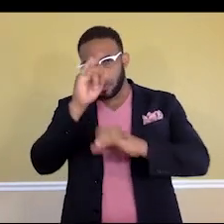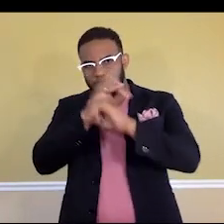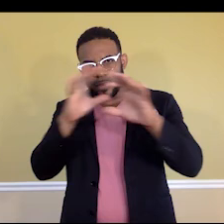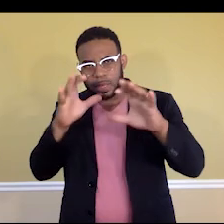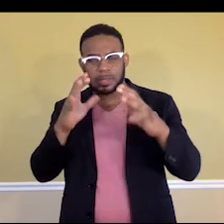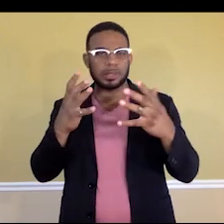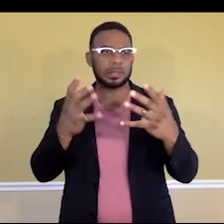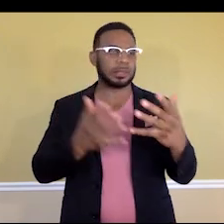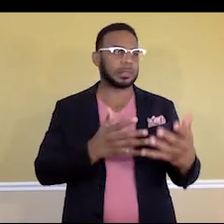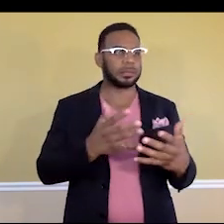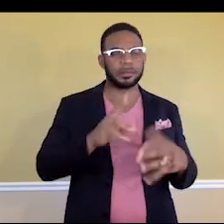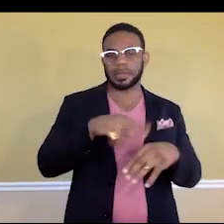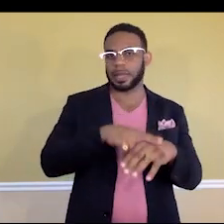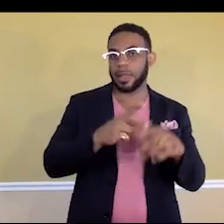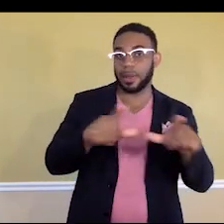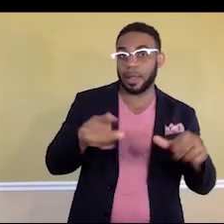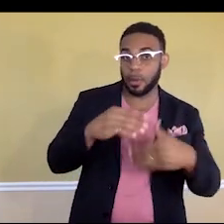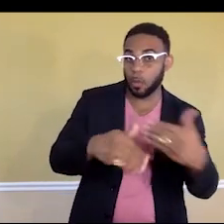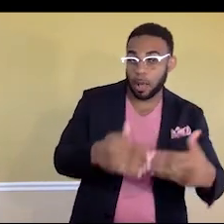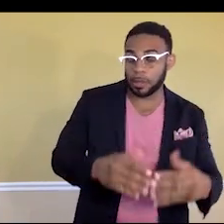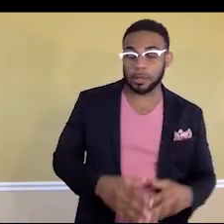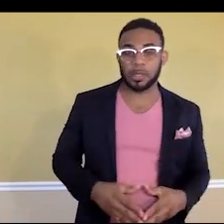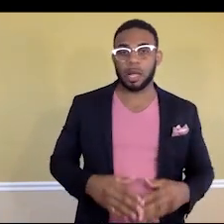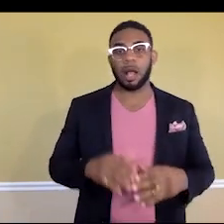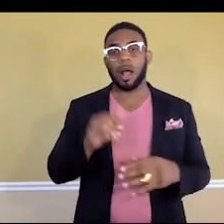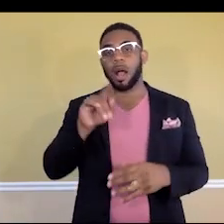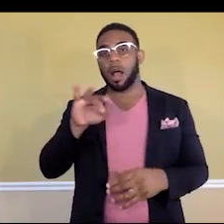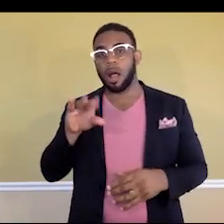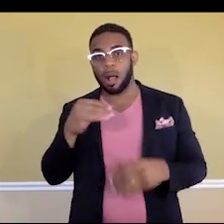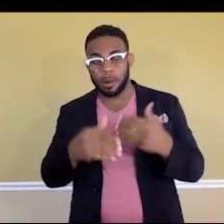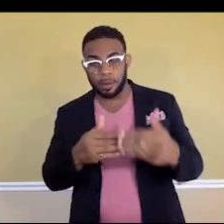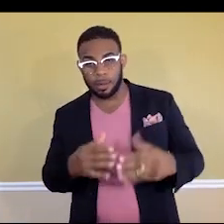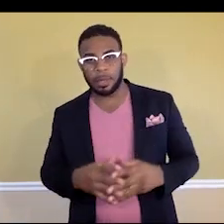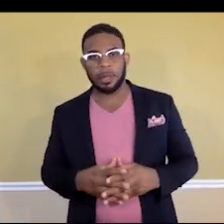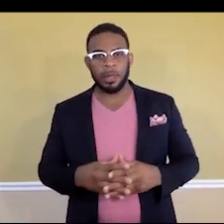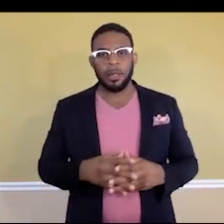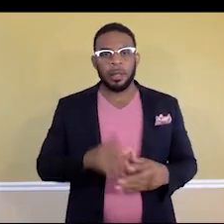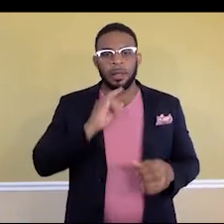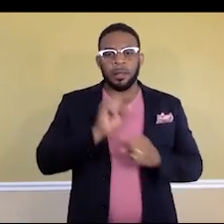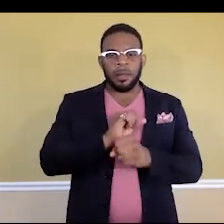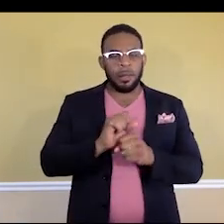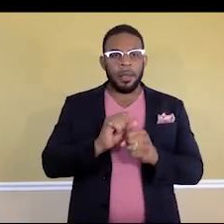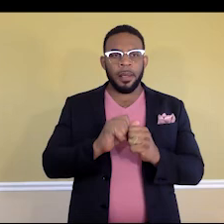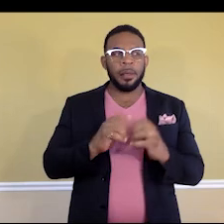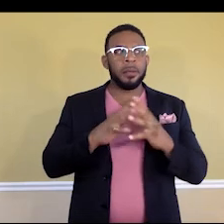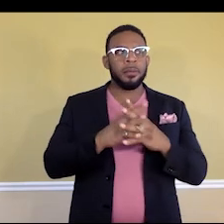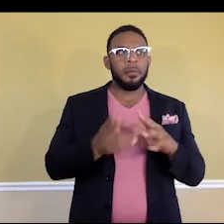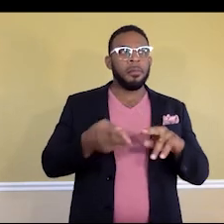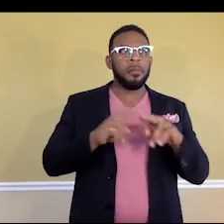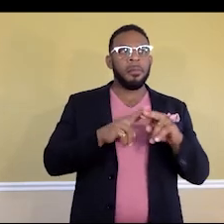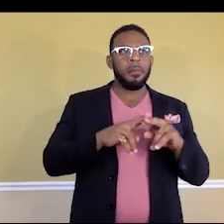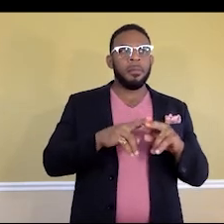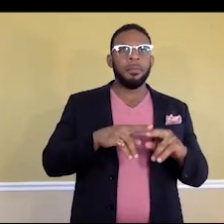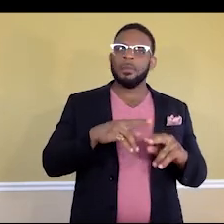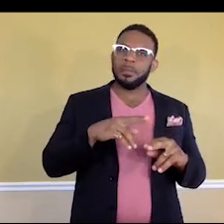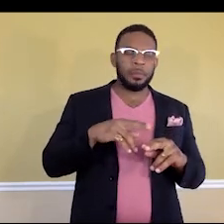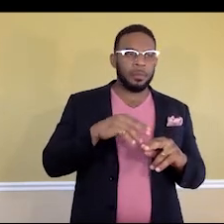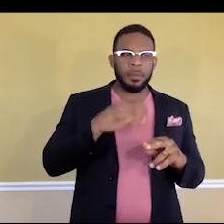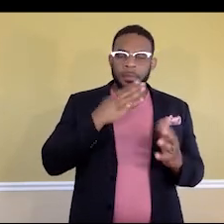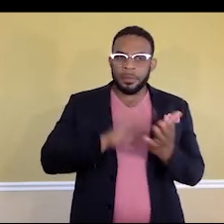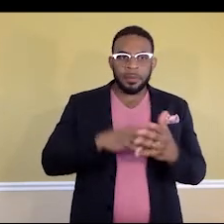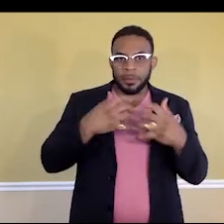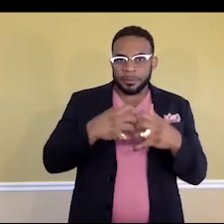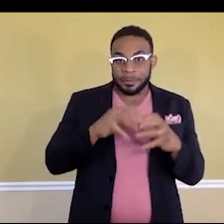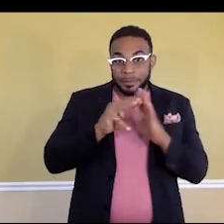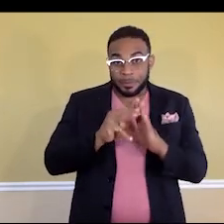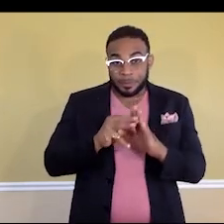vision, natural language processing, audio processing. It's really building these bad machine